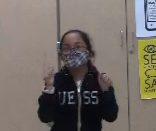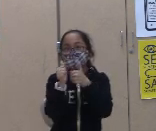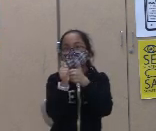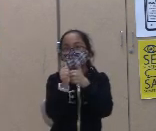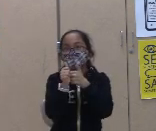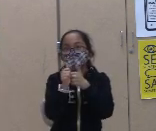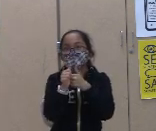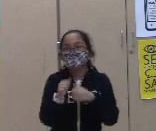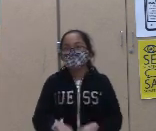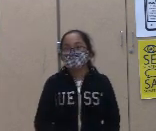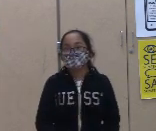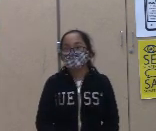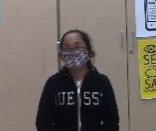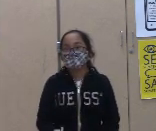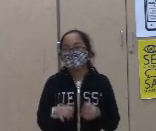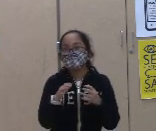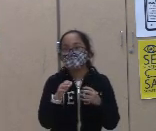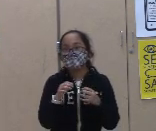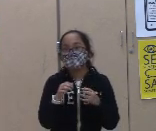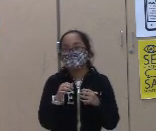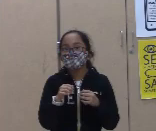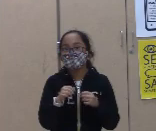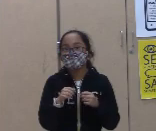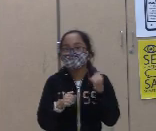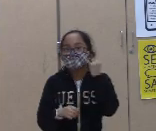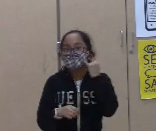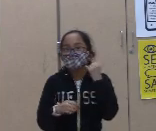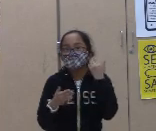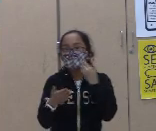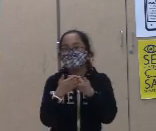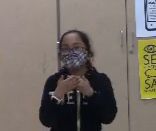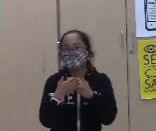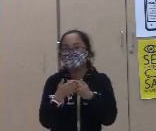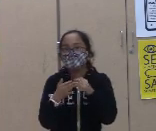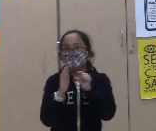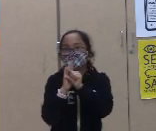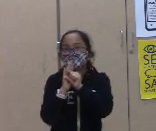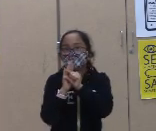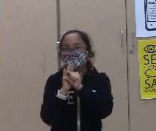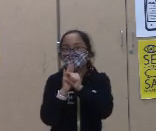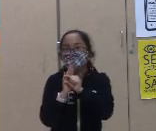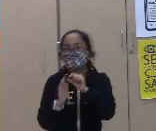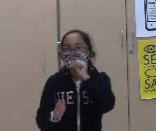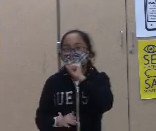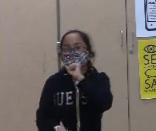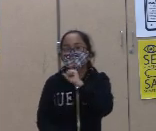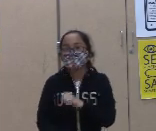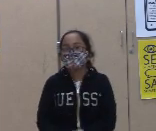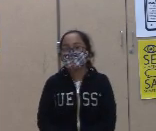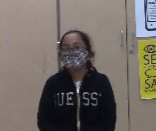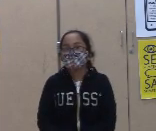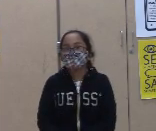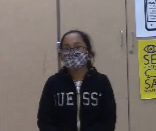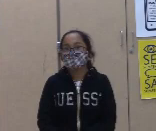my grandma, and I just got out of school, and we were going, and I don't like shots at all,